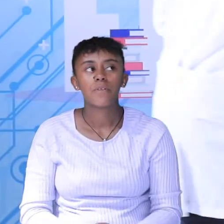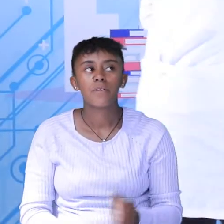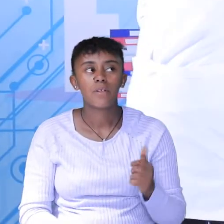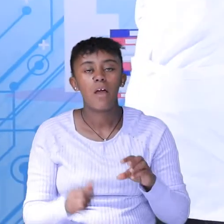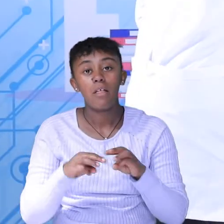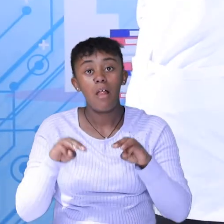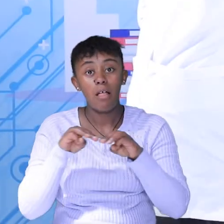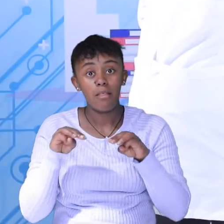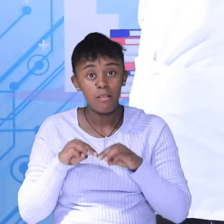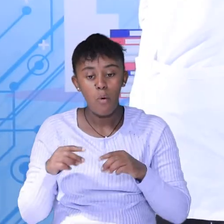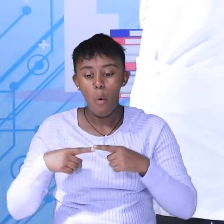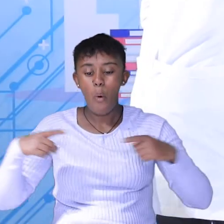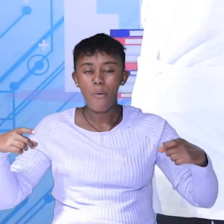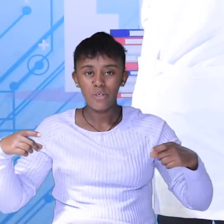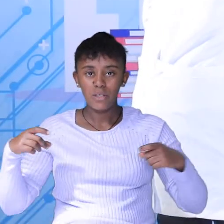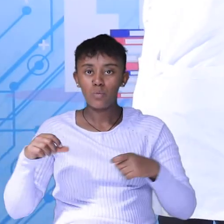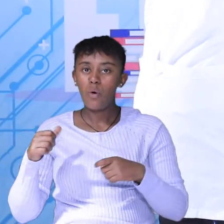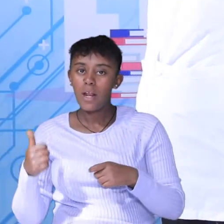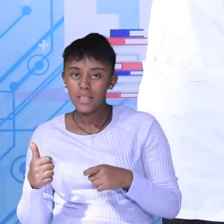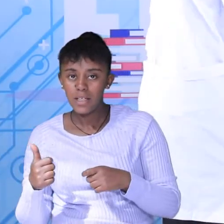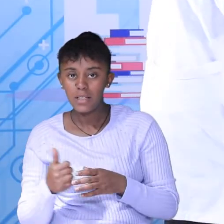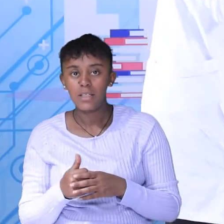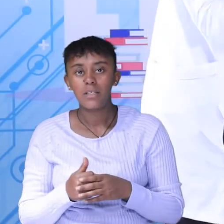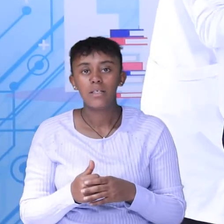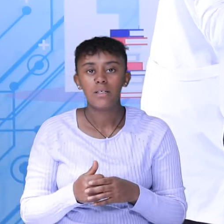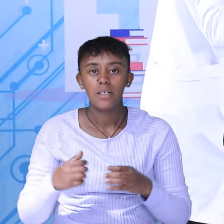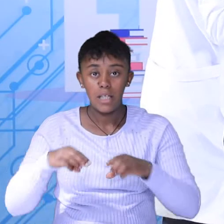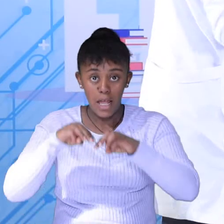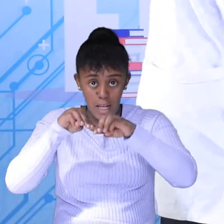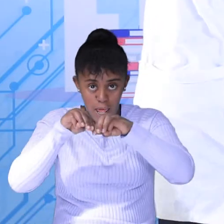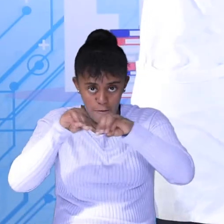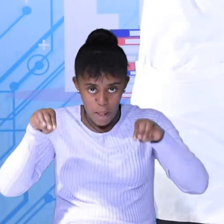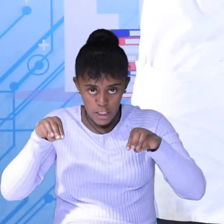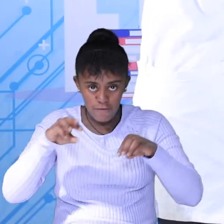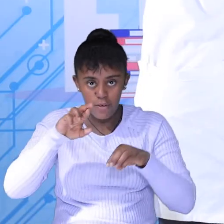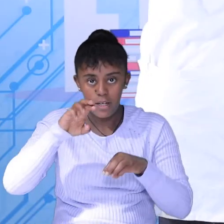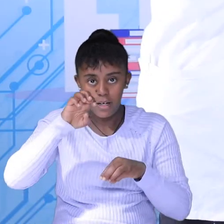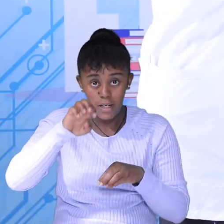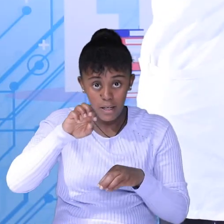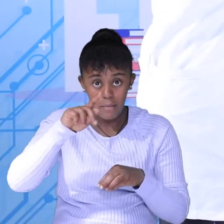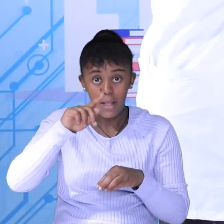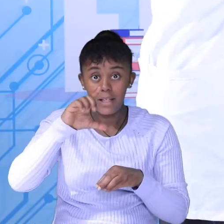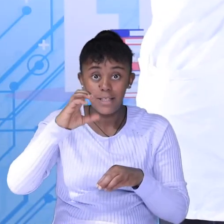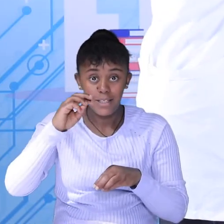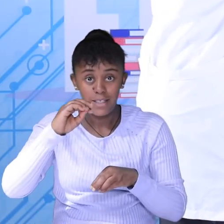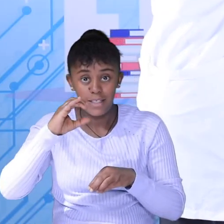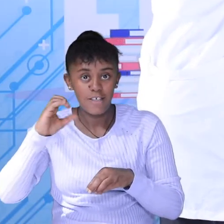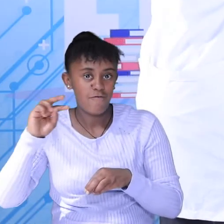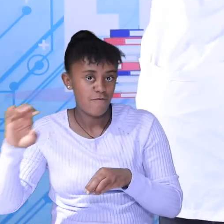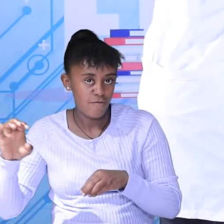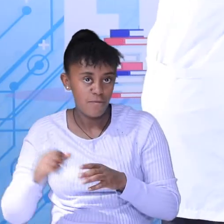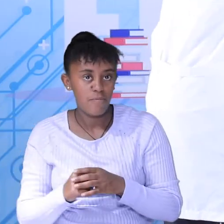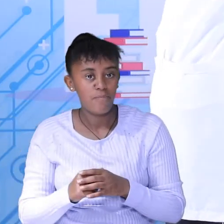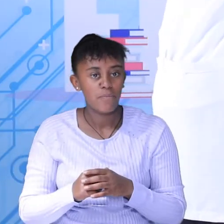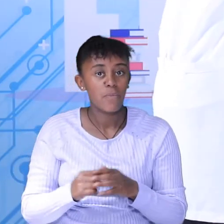force. When they are opposite to one another, they have a repulsive force. Don't forget this one. When they have the same current direction, attractive